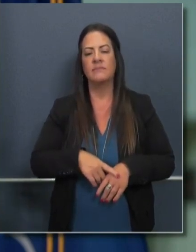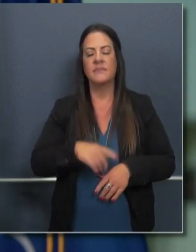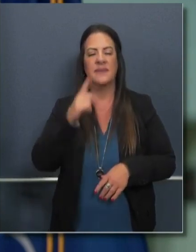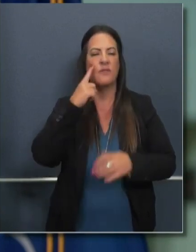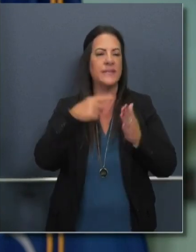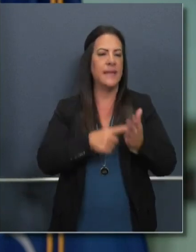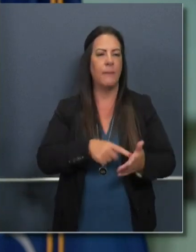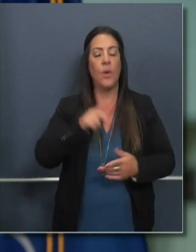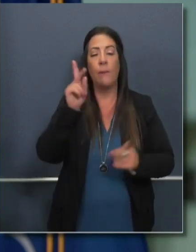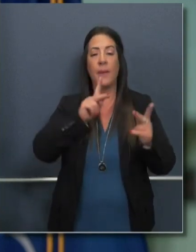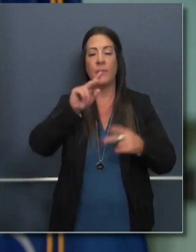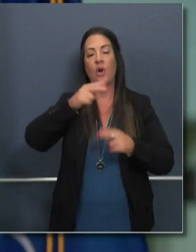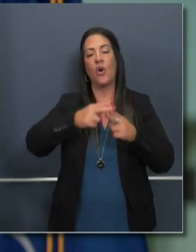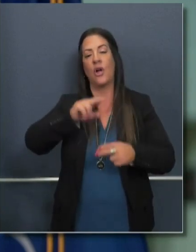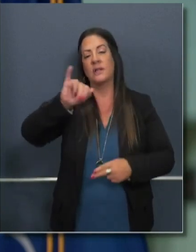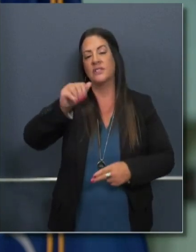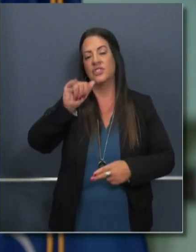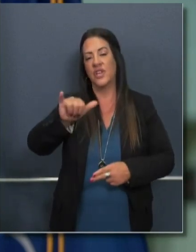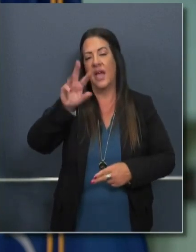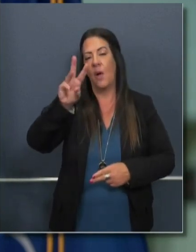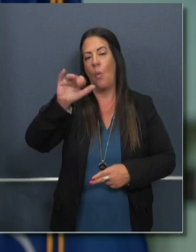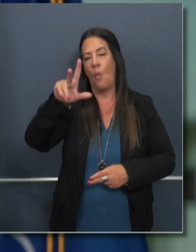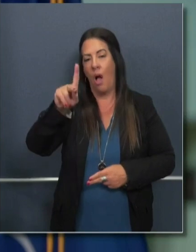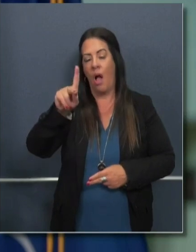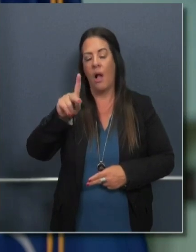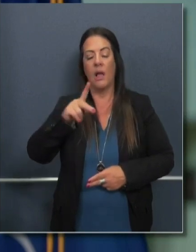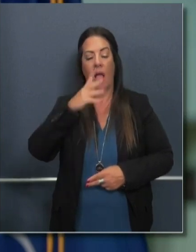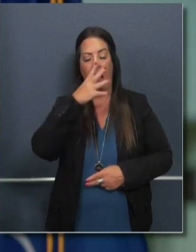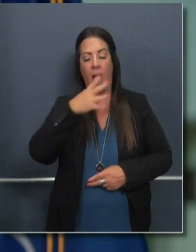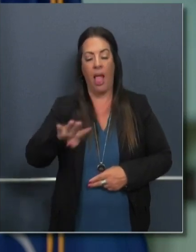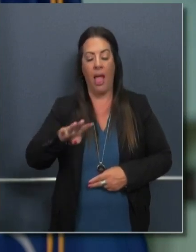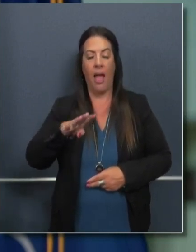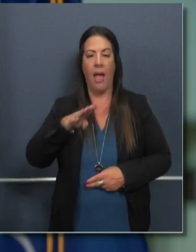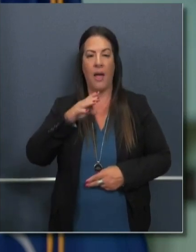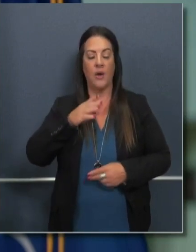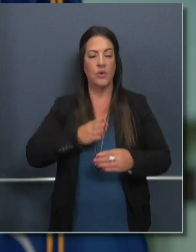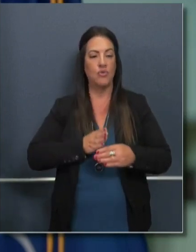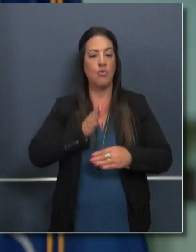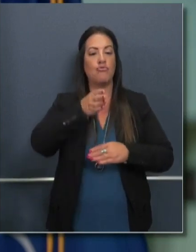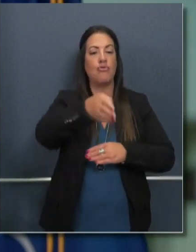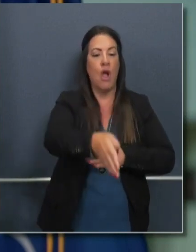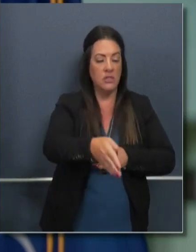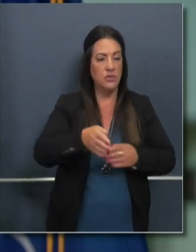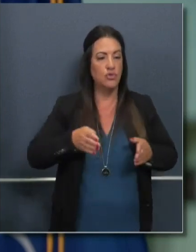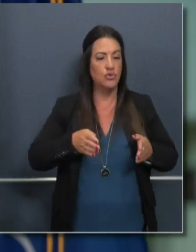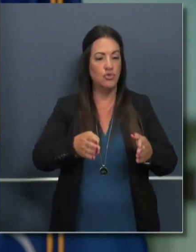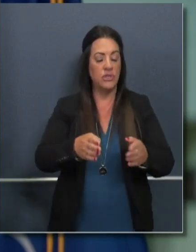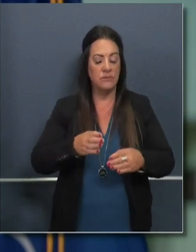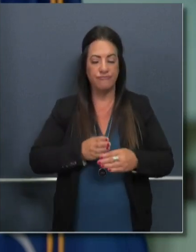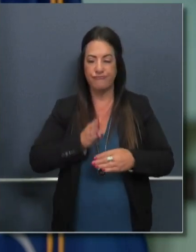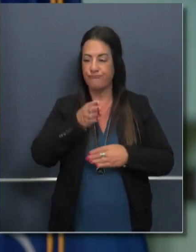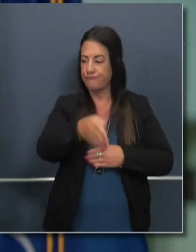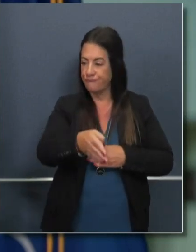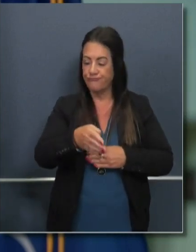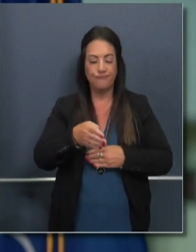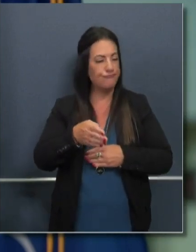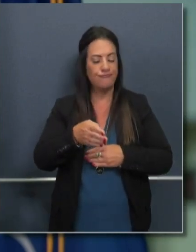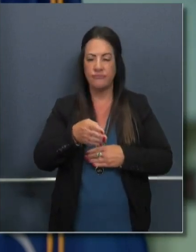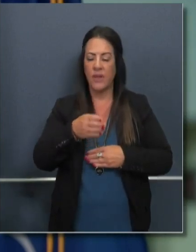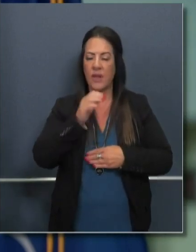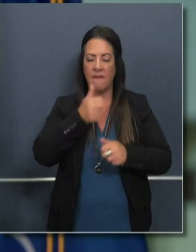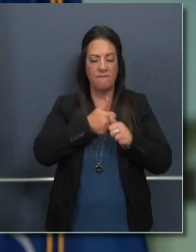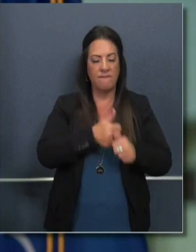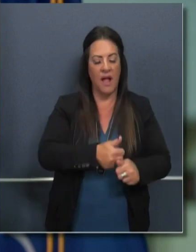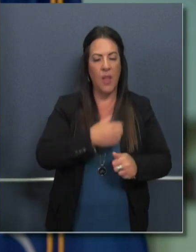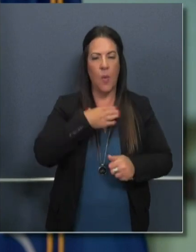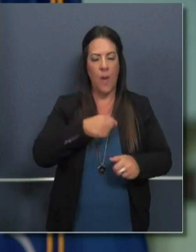jaywalking. Where there's certain abuses, certain areas where people are putting themselves in harm's way, you tend to target that enforcement. And